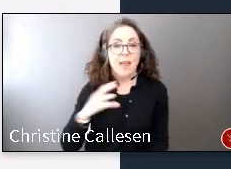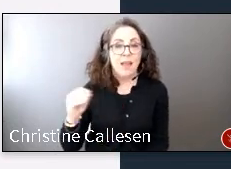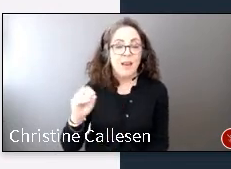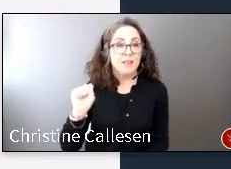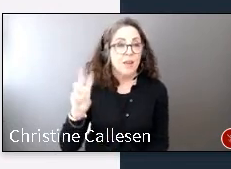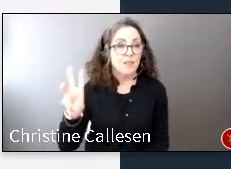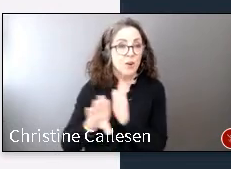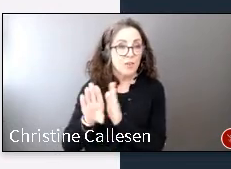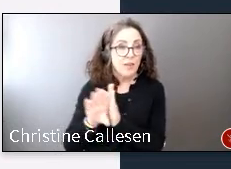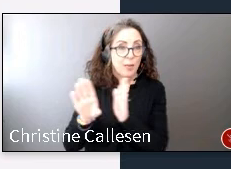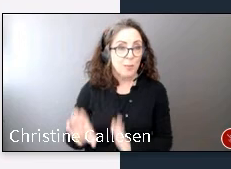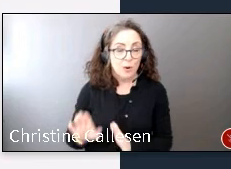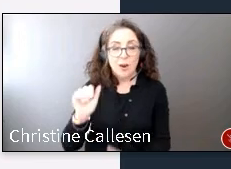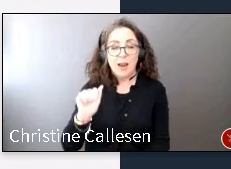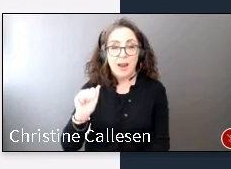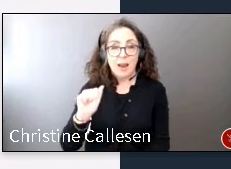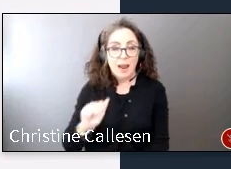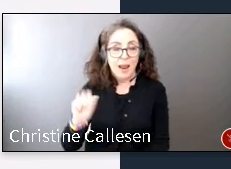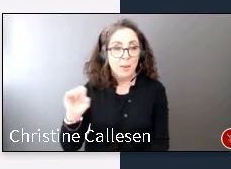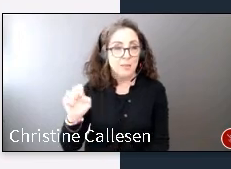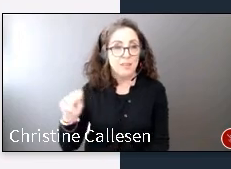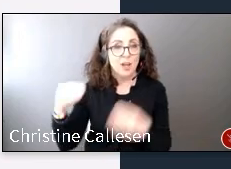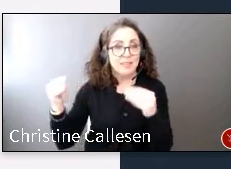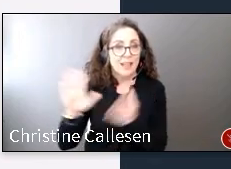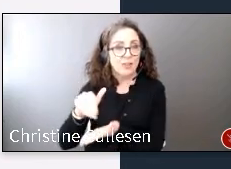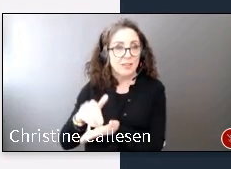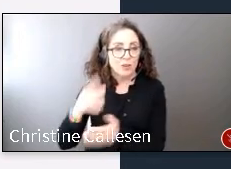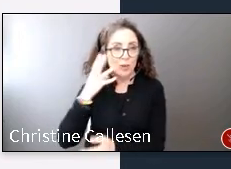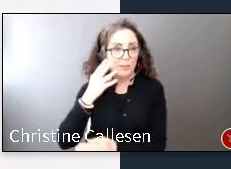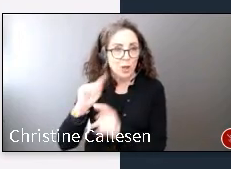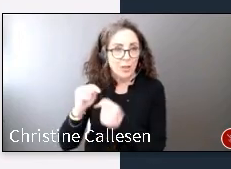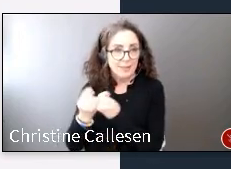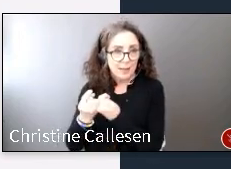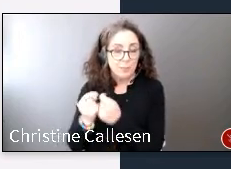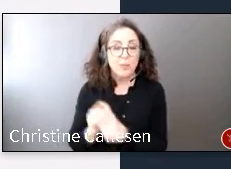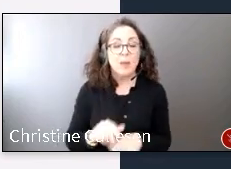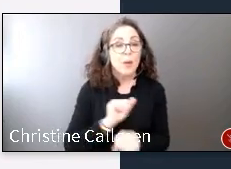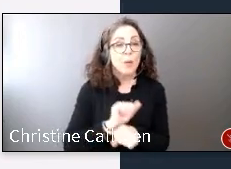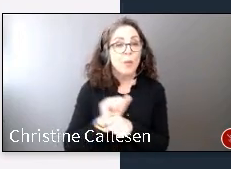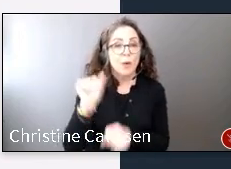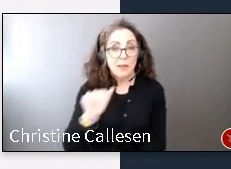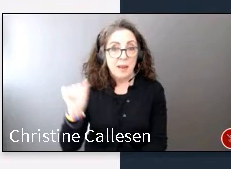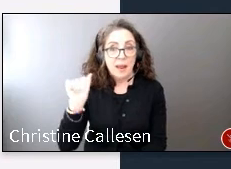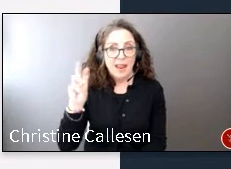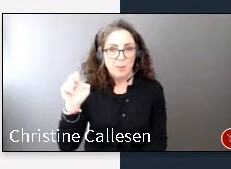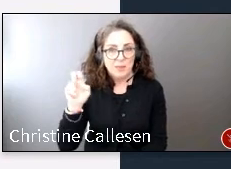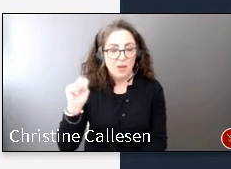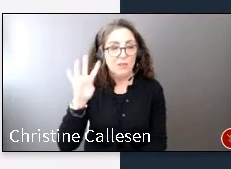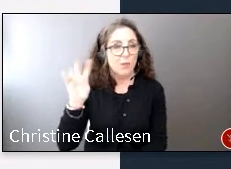software developer on Amazon Seller Central Experience team. I've been in Amazon for 4.5